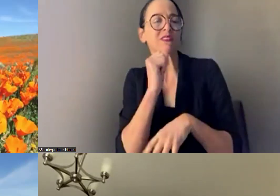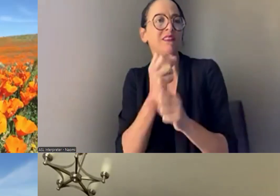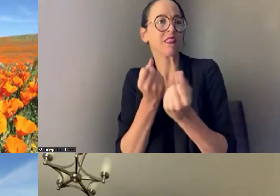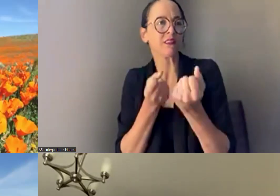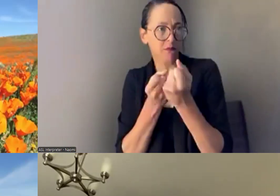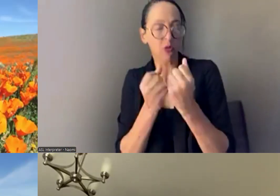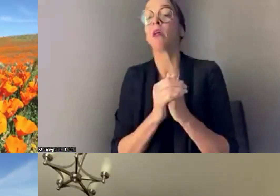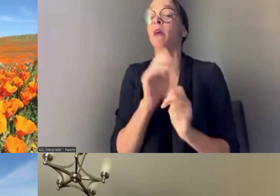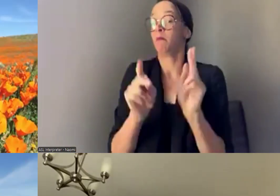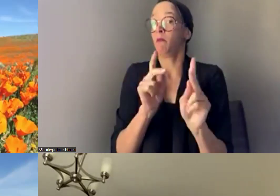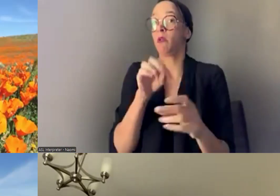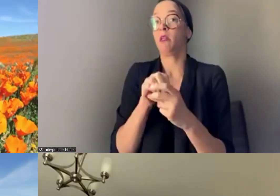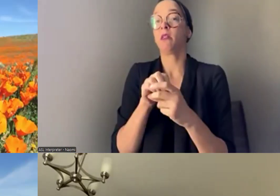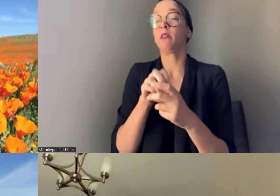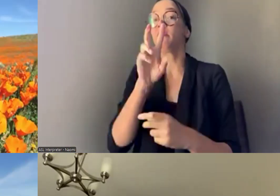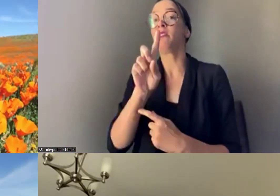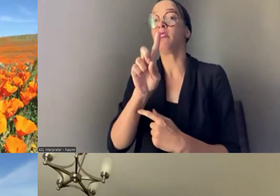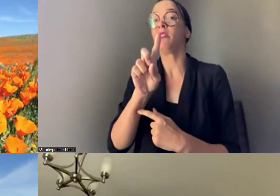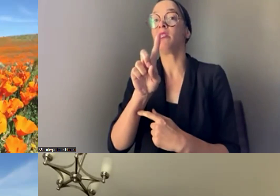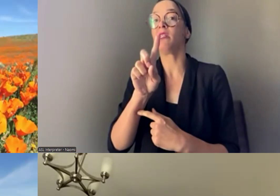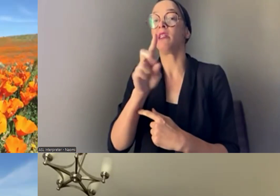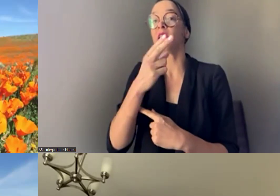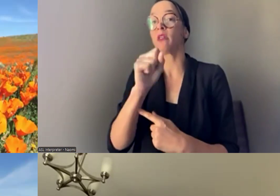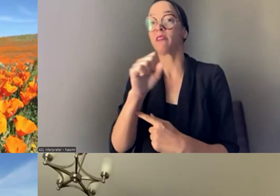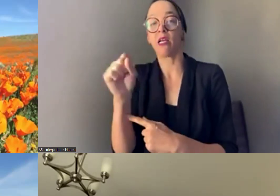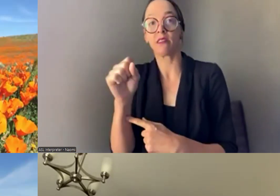programs have emergencies.